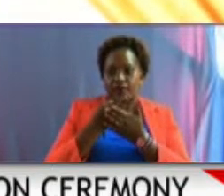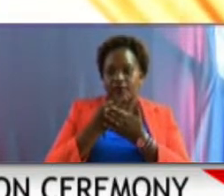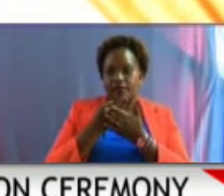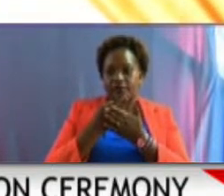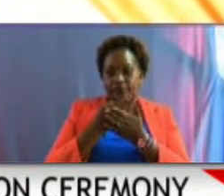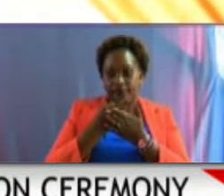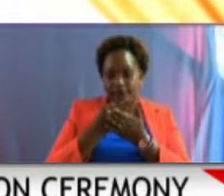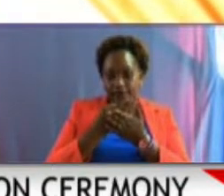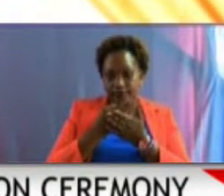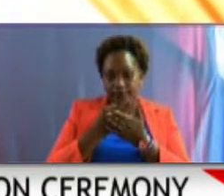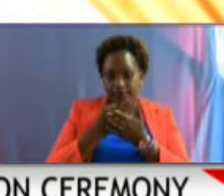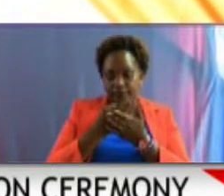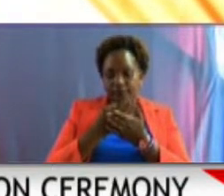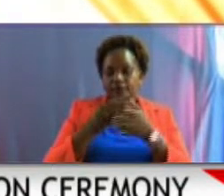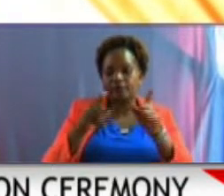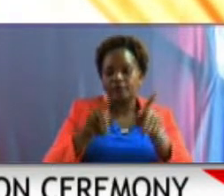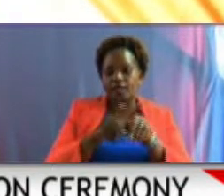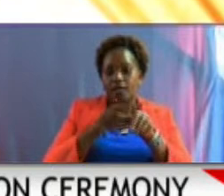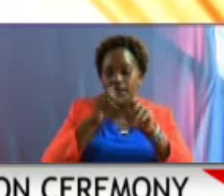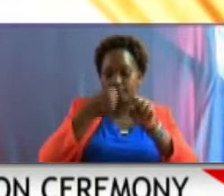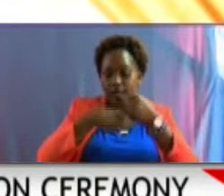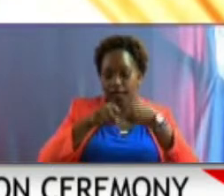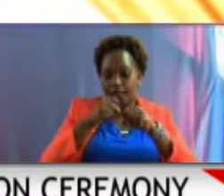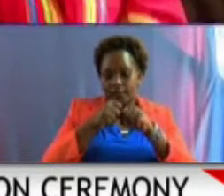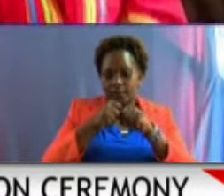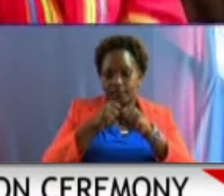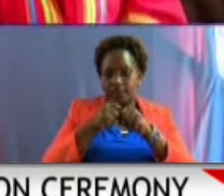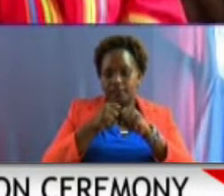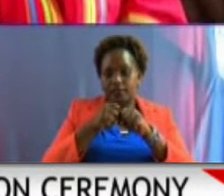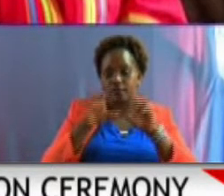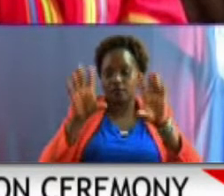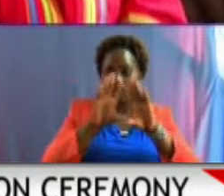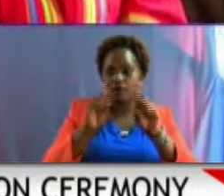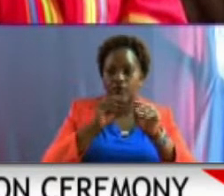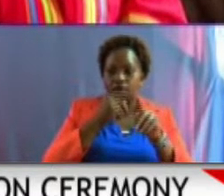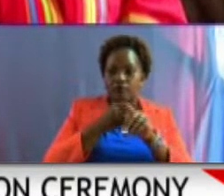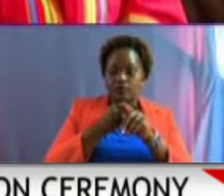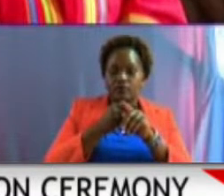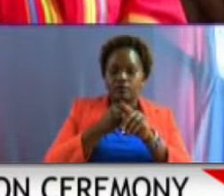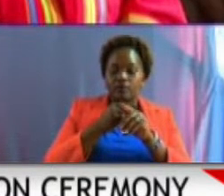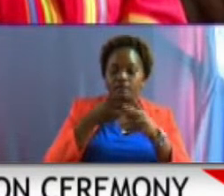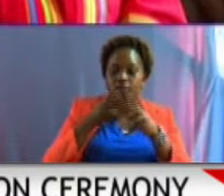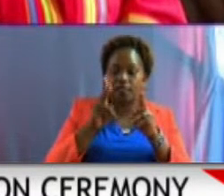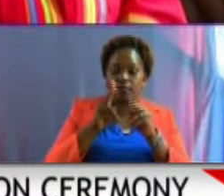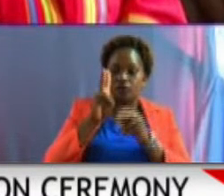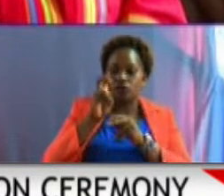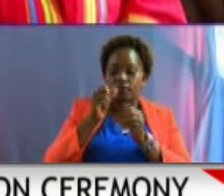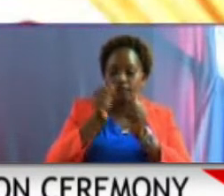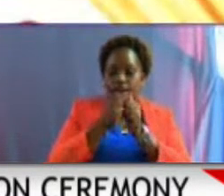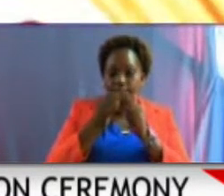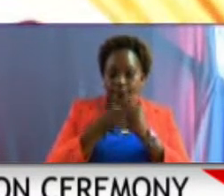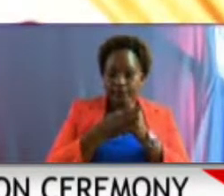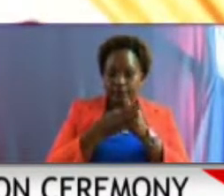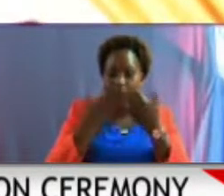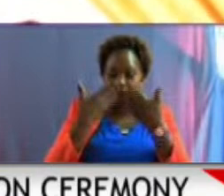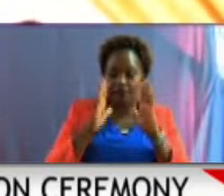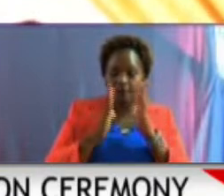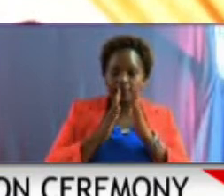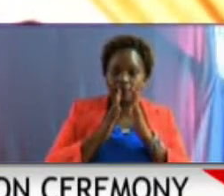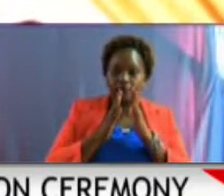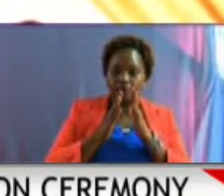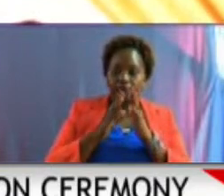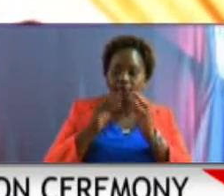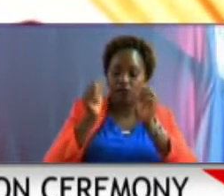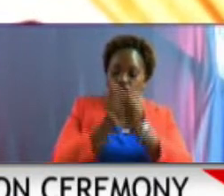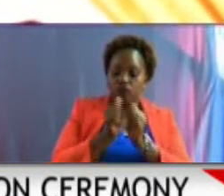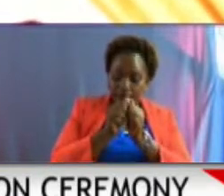Exchequer. The science complex, whose construction began in 2018, was completed in October